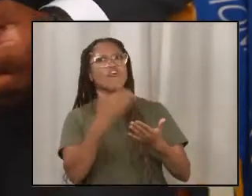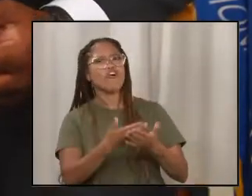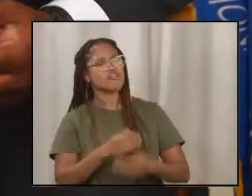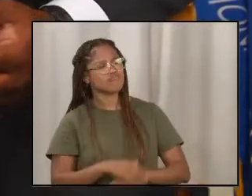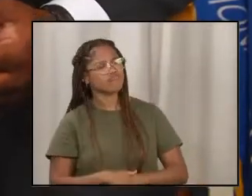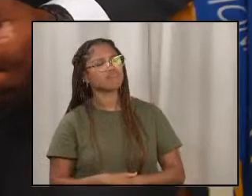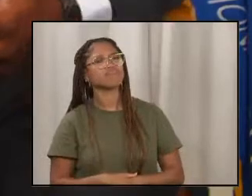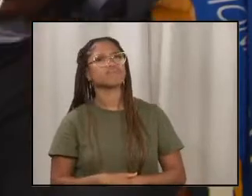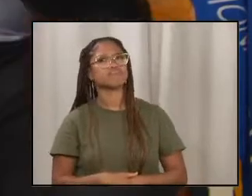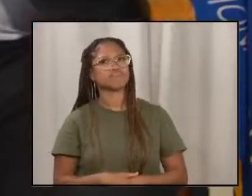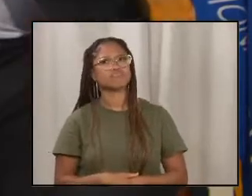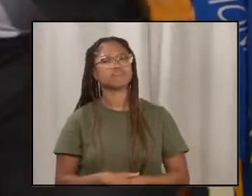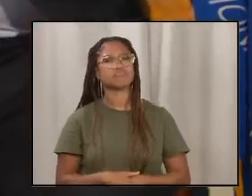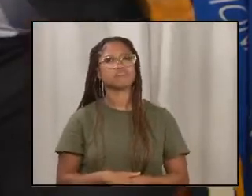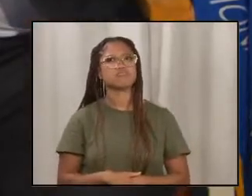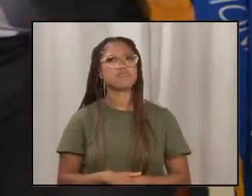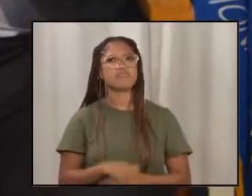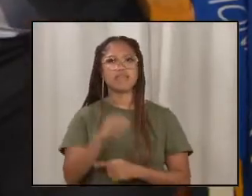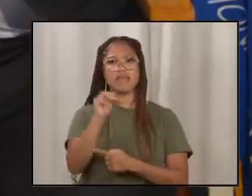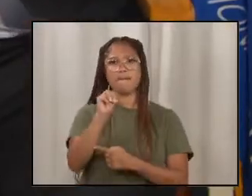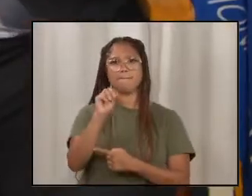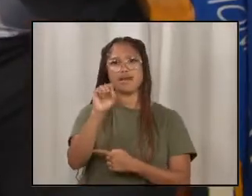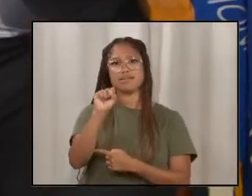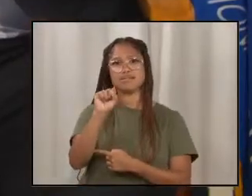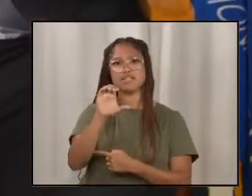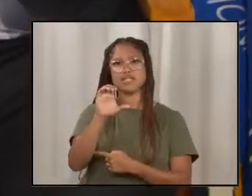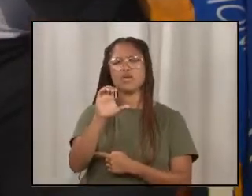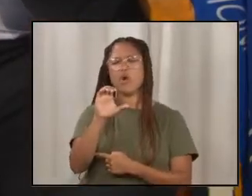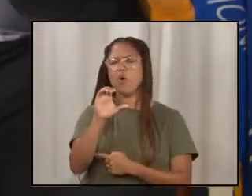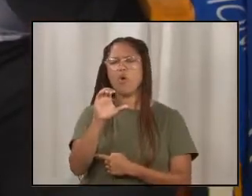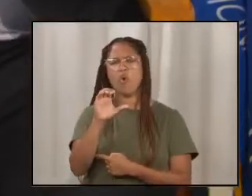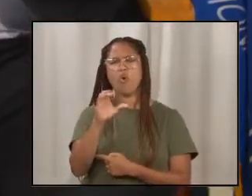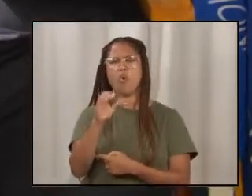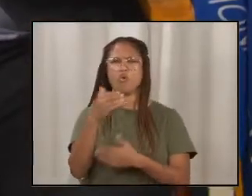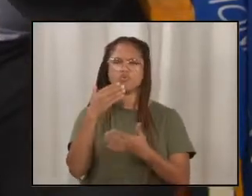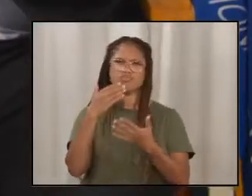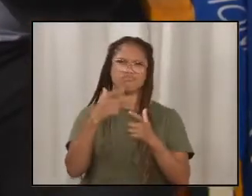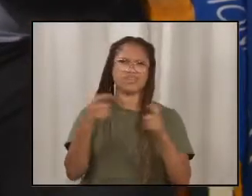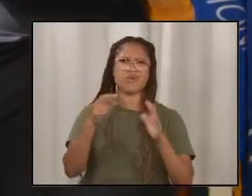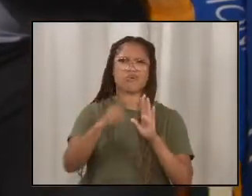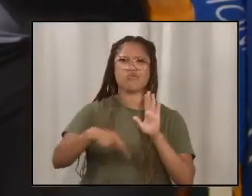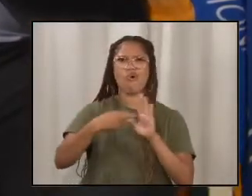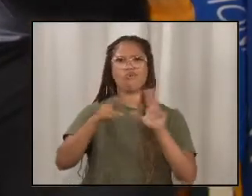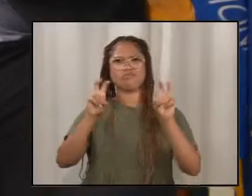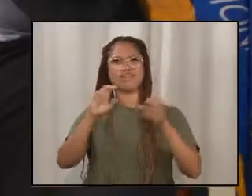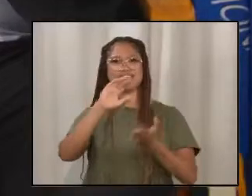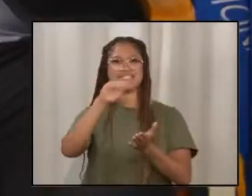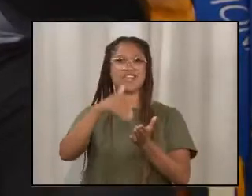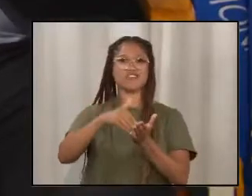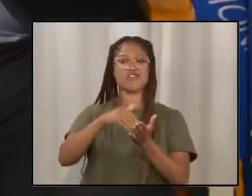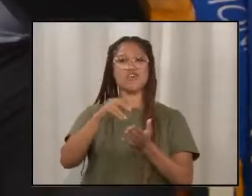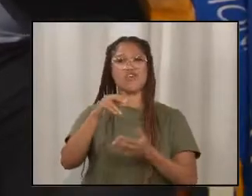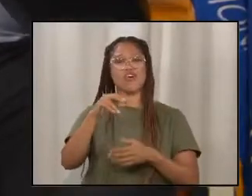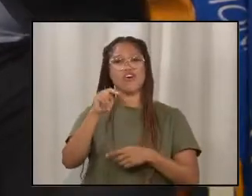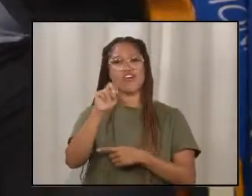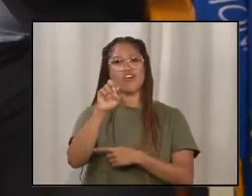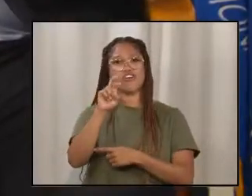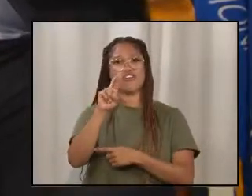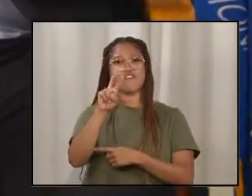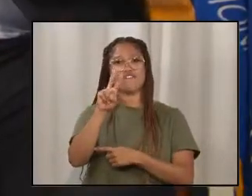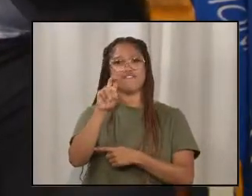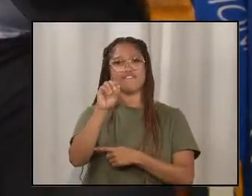So the MSC plays such an important role as sort of our central nervous system of all of our response